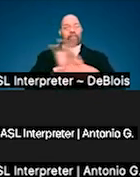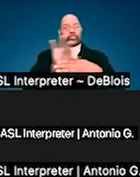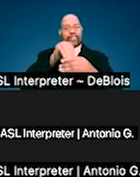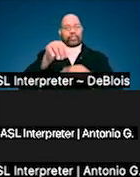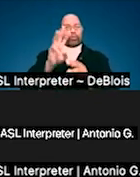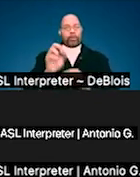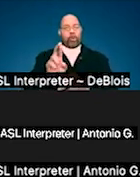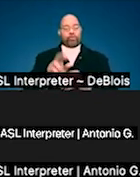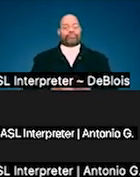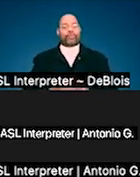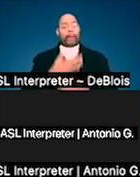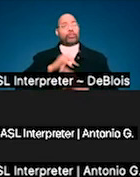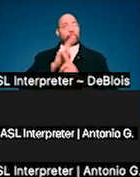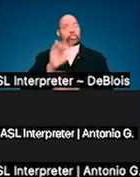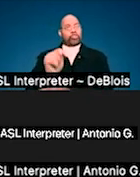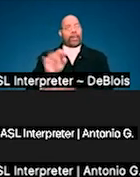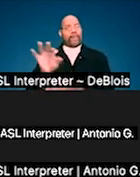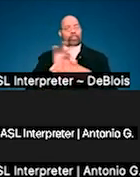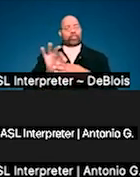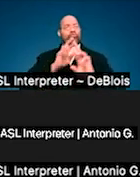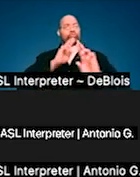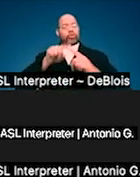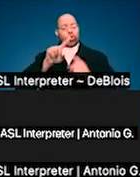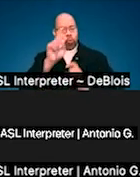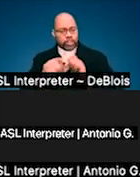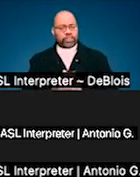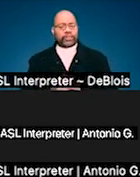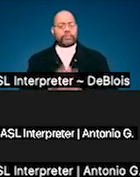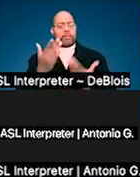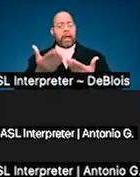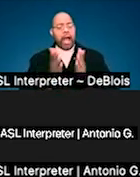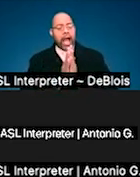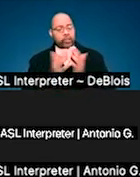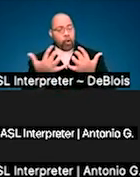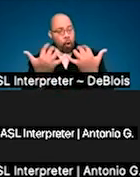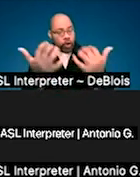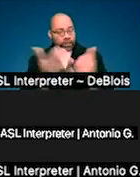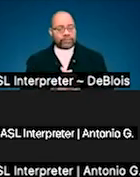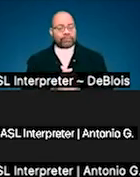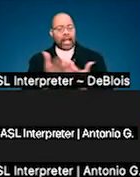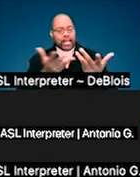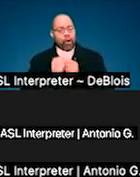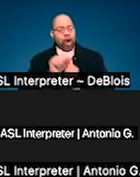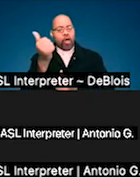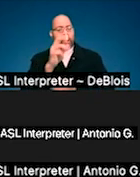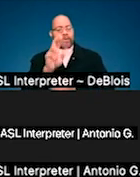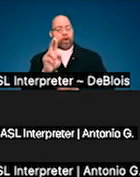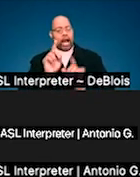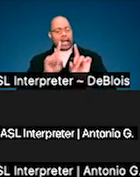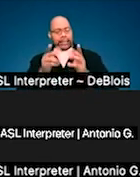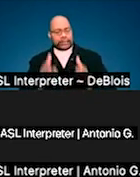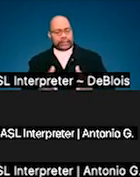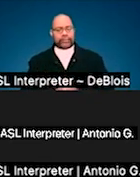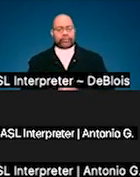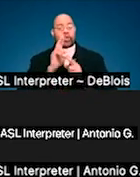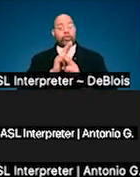webinar. Please use the chat function to respond to questions we may ask the audience or engage with other webinar attendees.